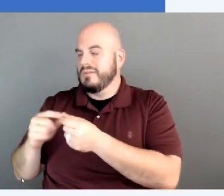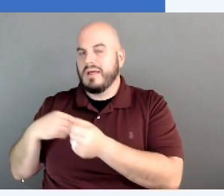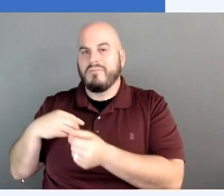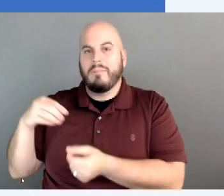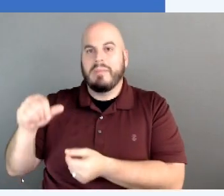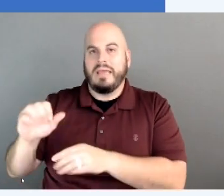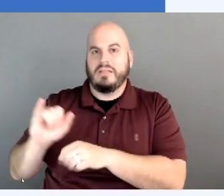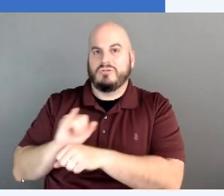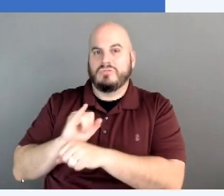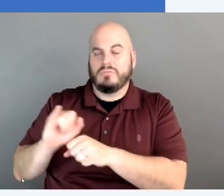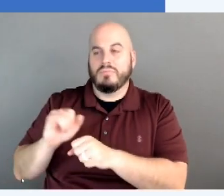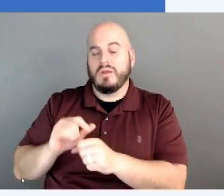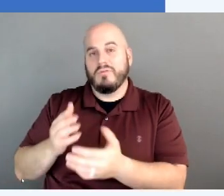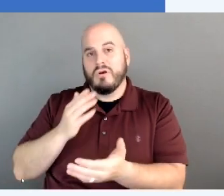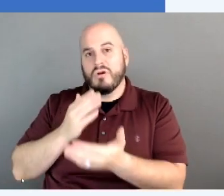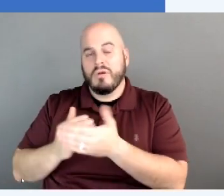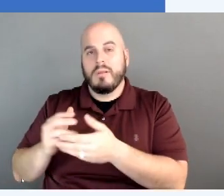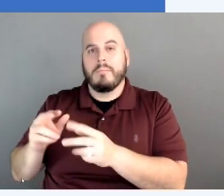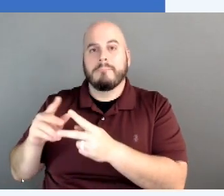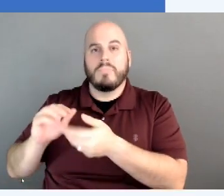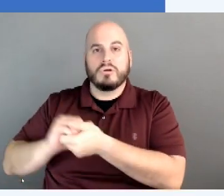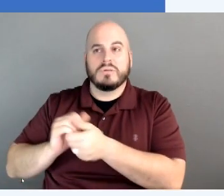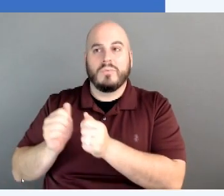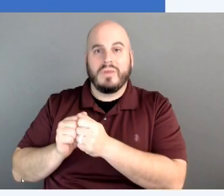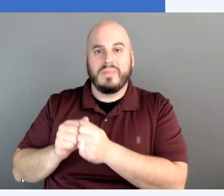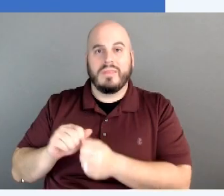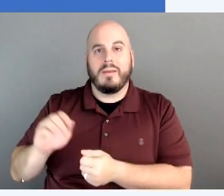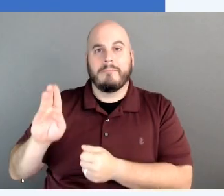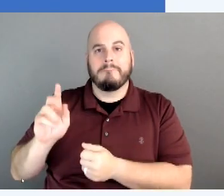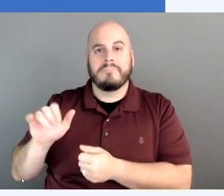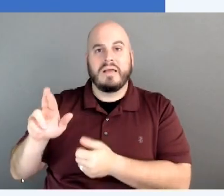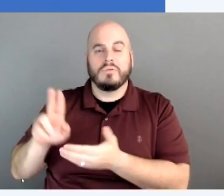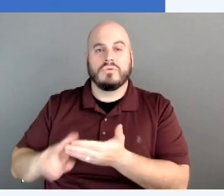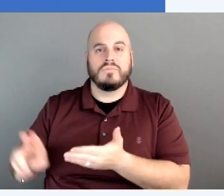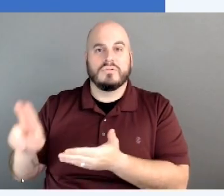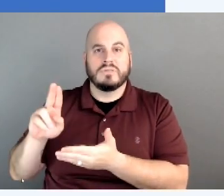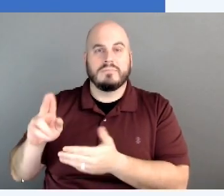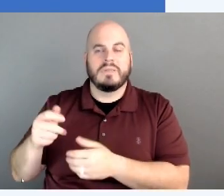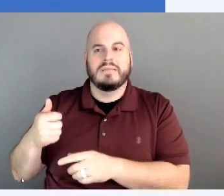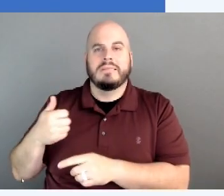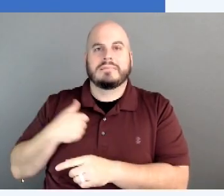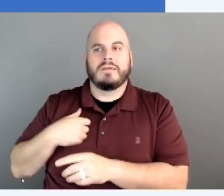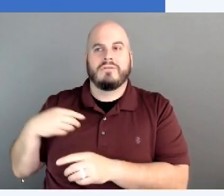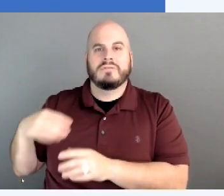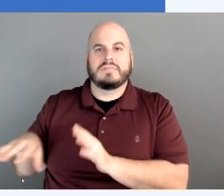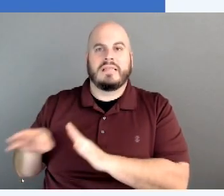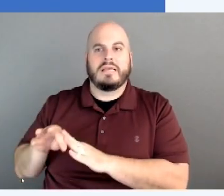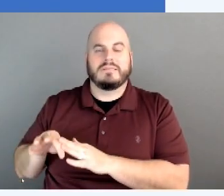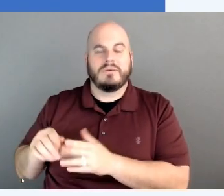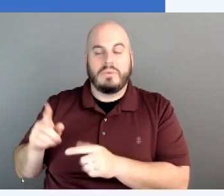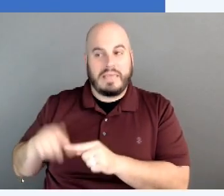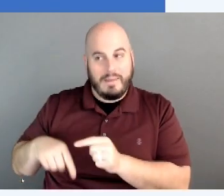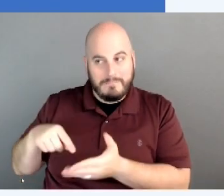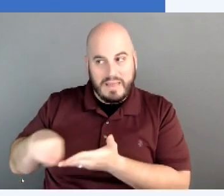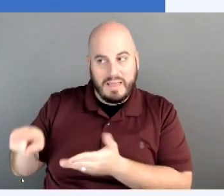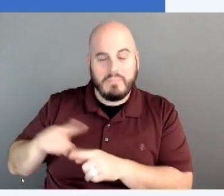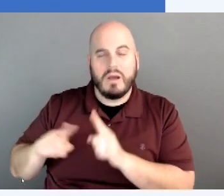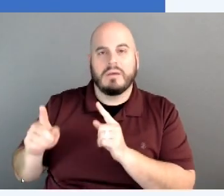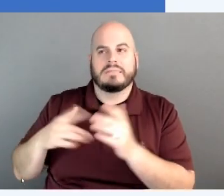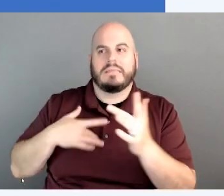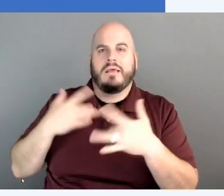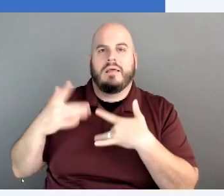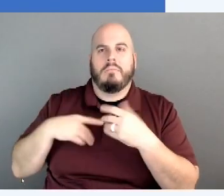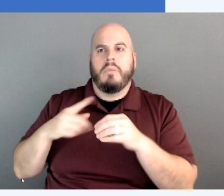really robust partnership with Baylor, which is great, but that's very self-selected because we can't necessarily pay them. So we're excited about the opportunity to be able to